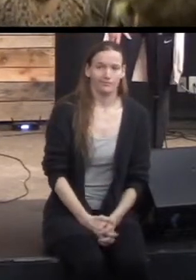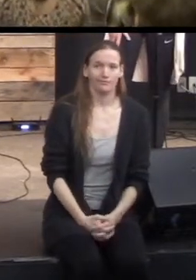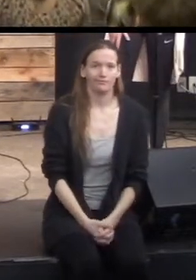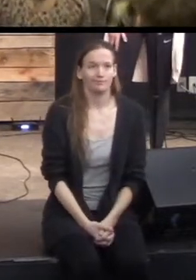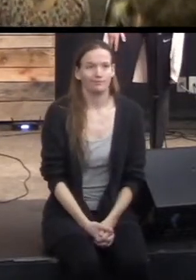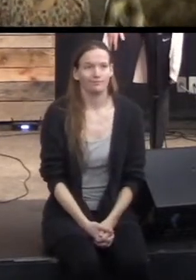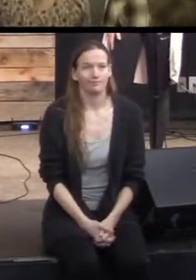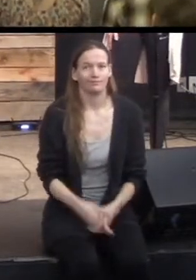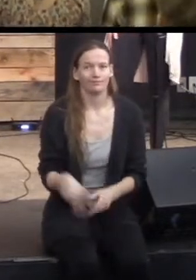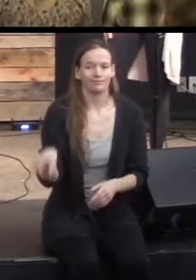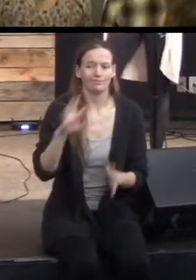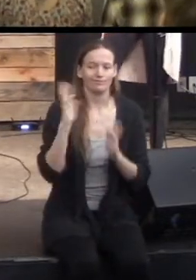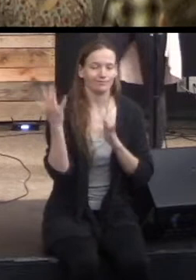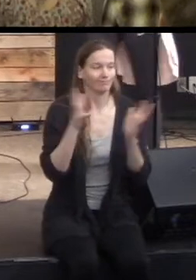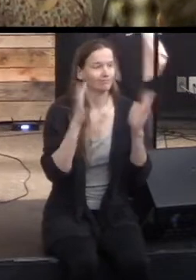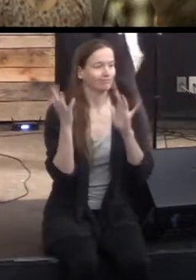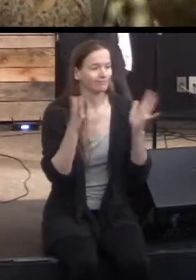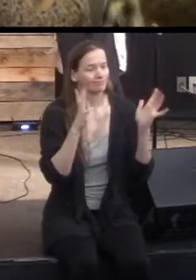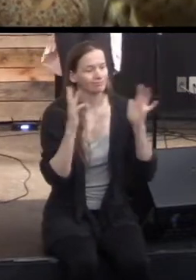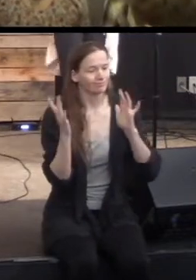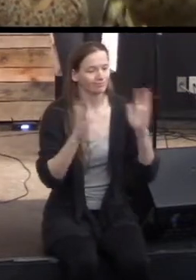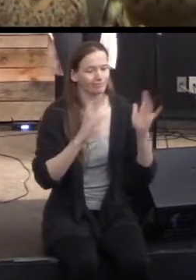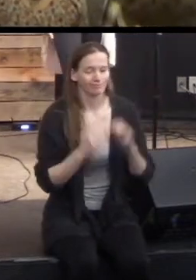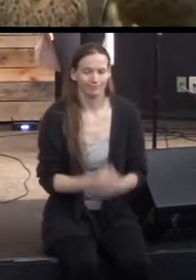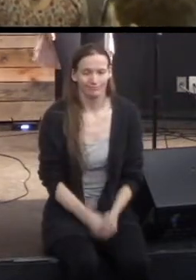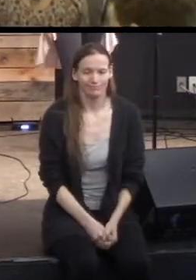Lamb. Amen.